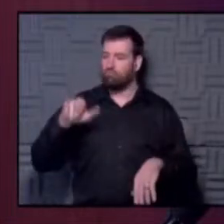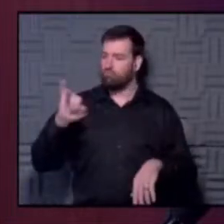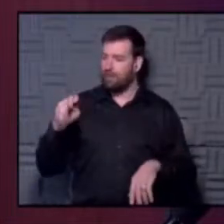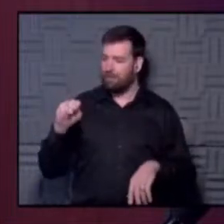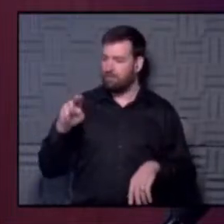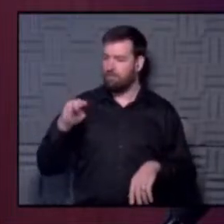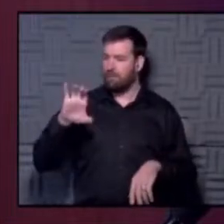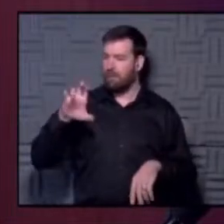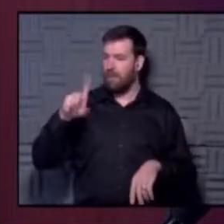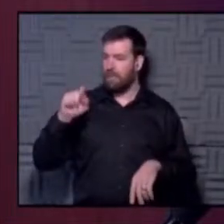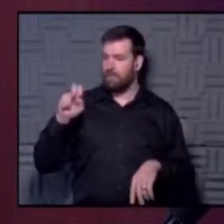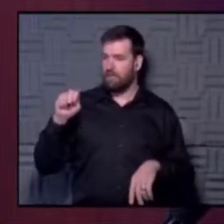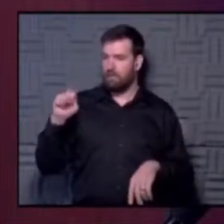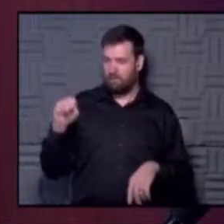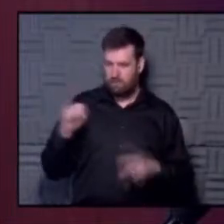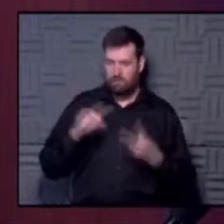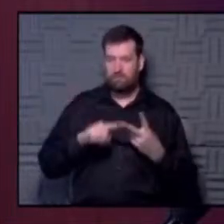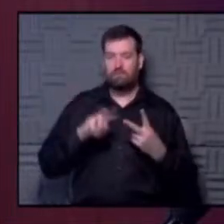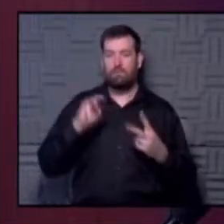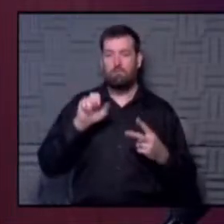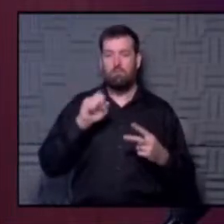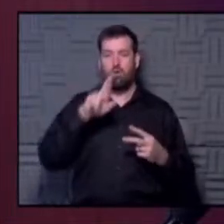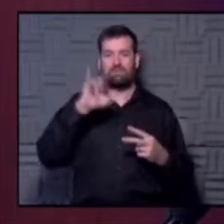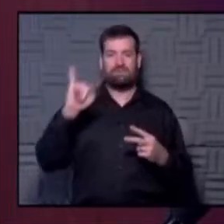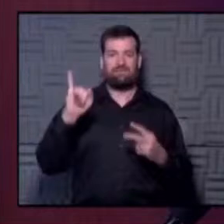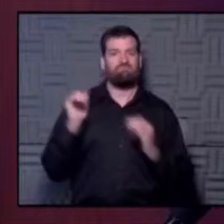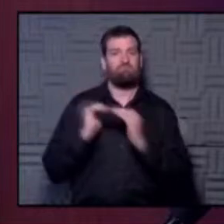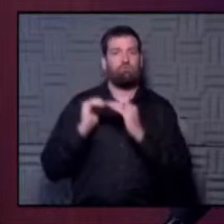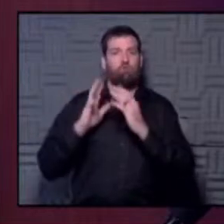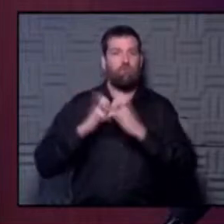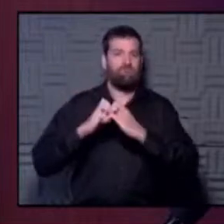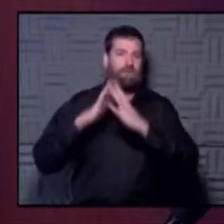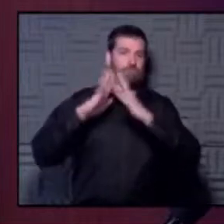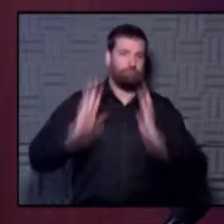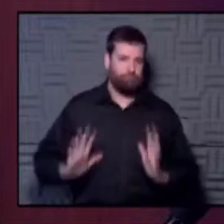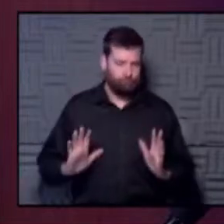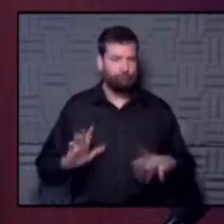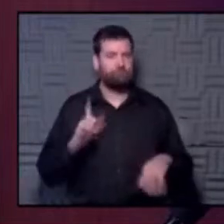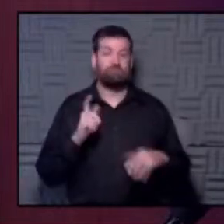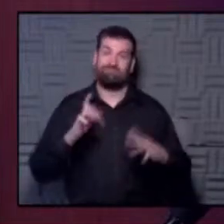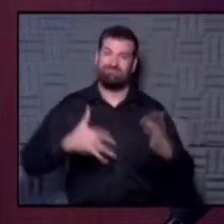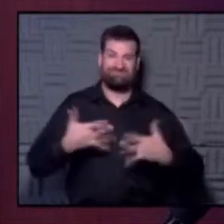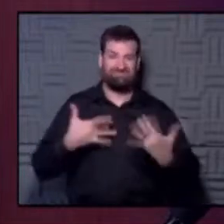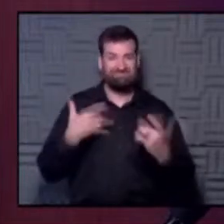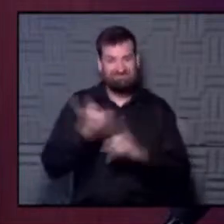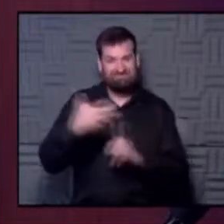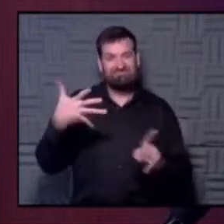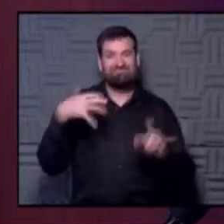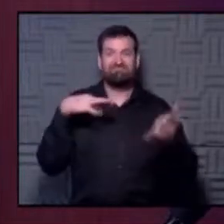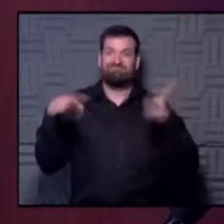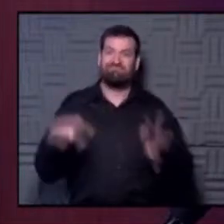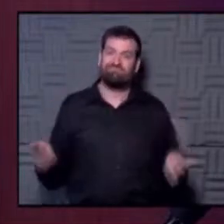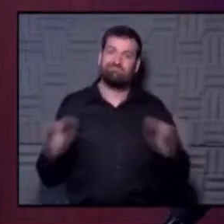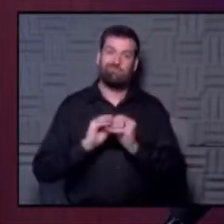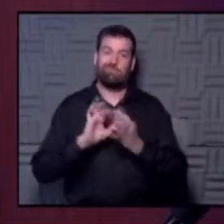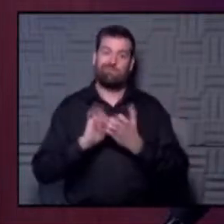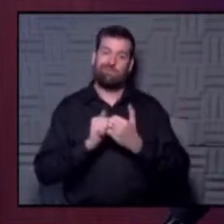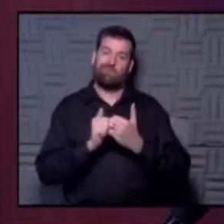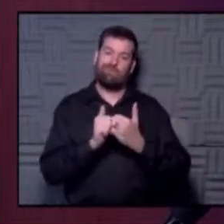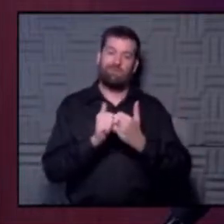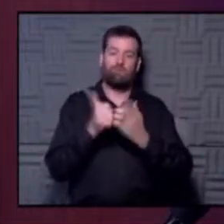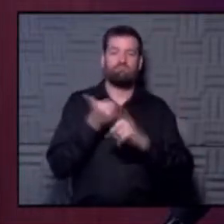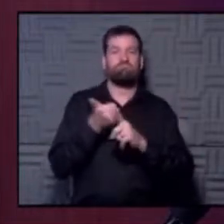and Marcy here are the co-founders of that work, and really excited to have them explain a little more about it and how it's a piece of